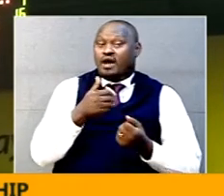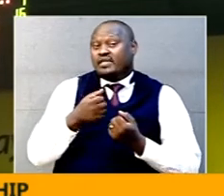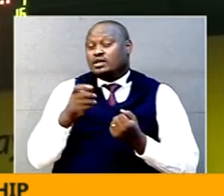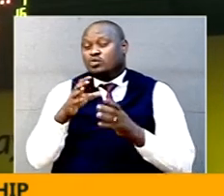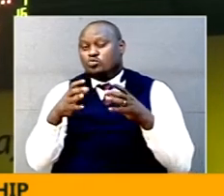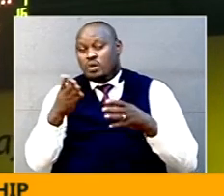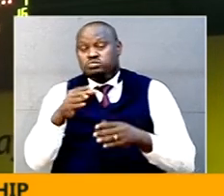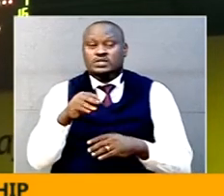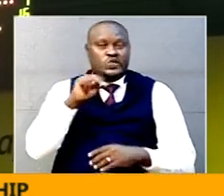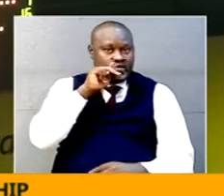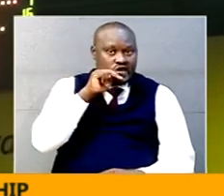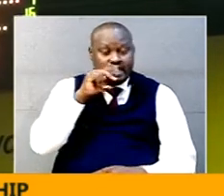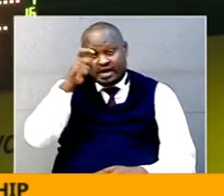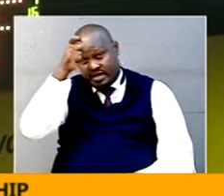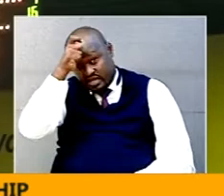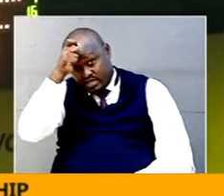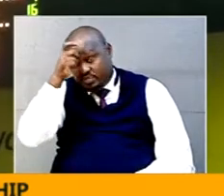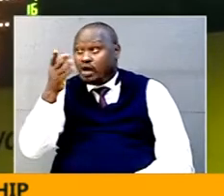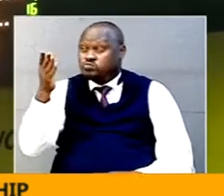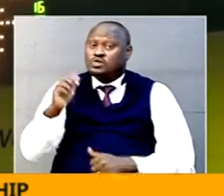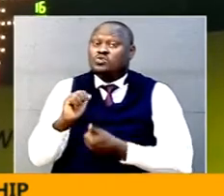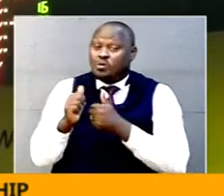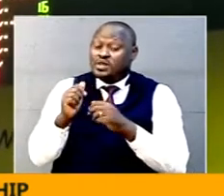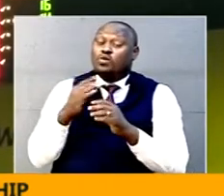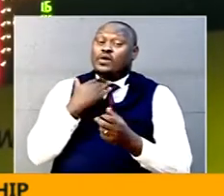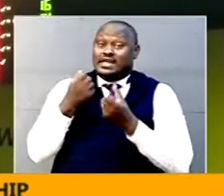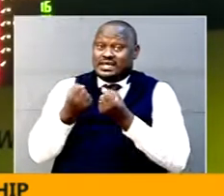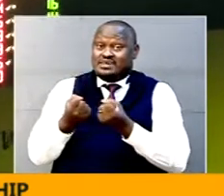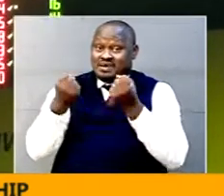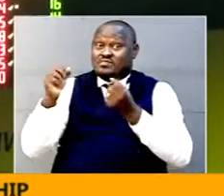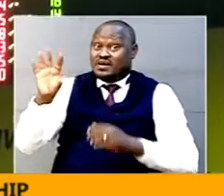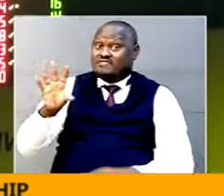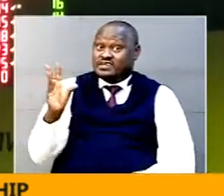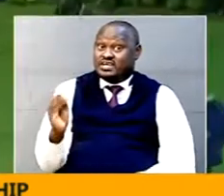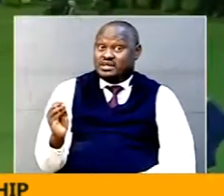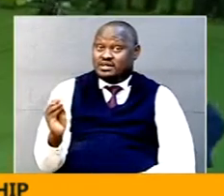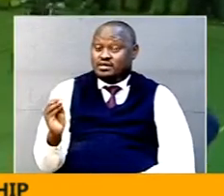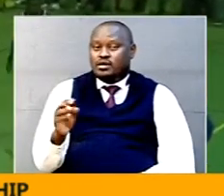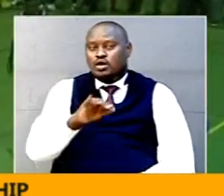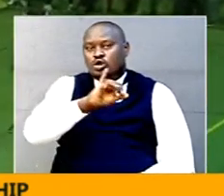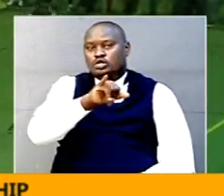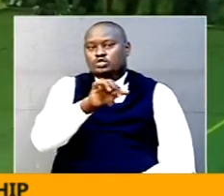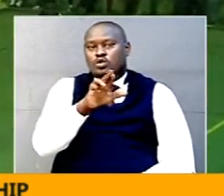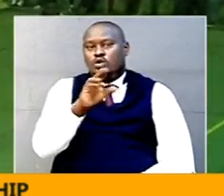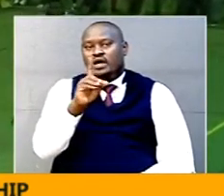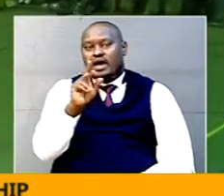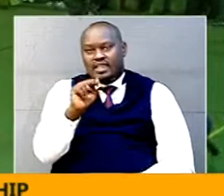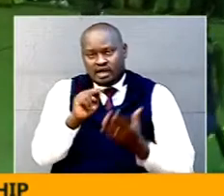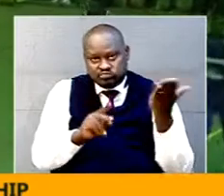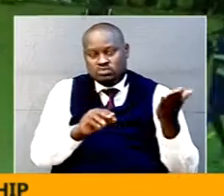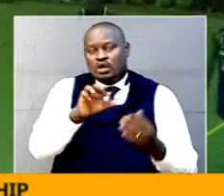Egypt and Tunisia are facing the challenge for the continental title. Darius Begues, Jordan Meyers,